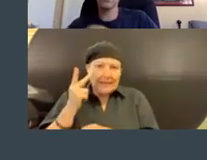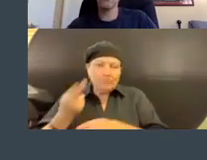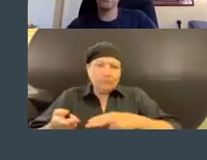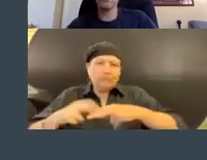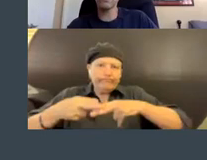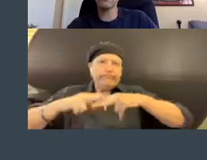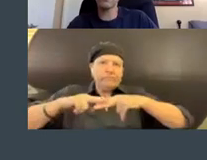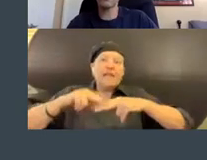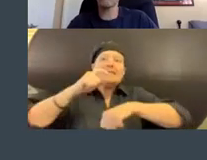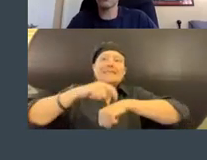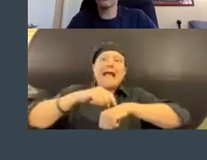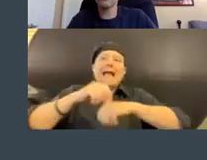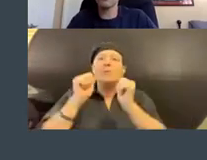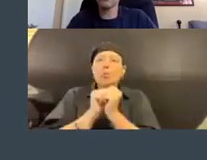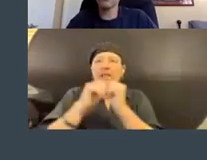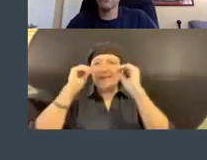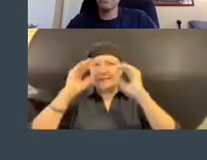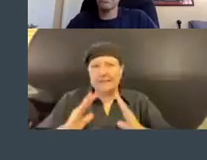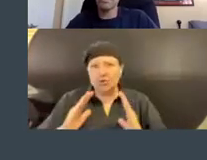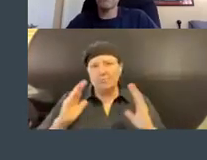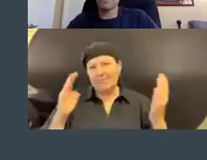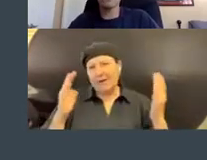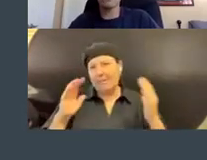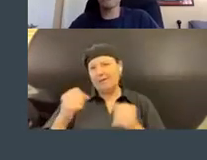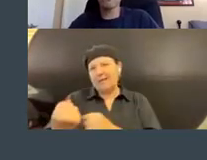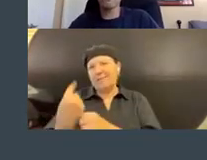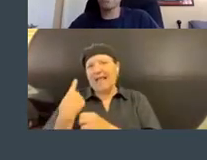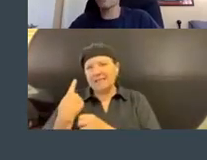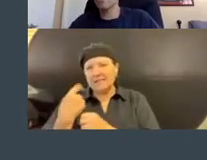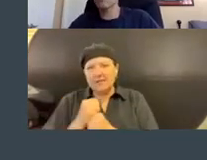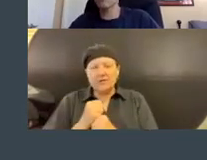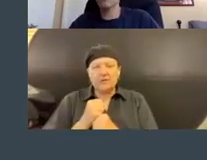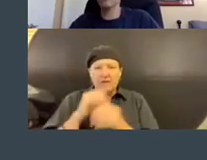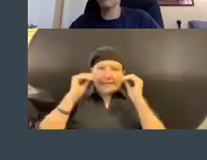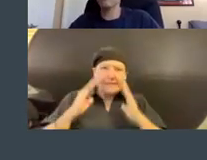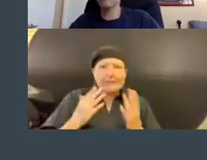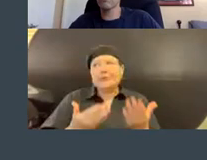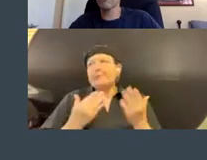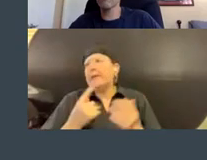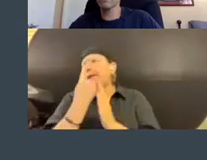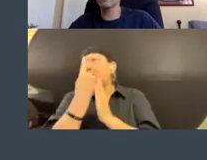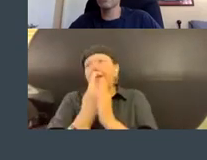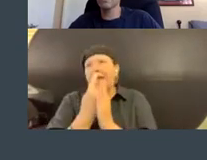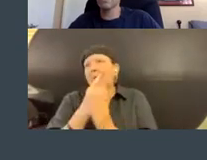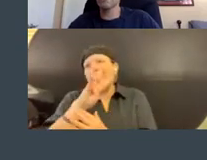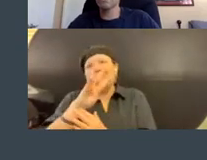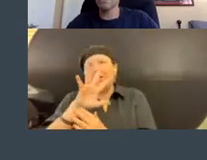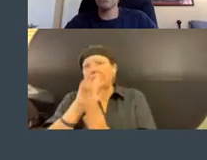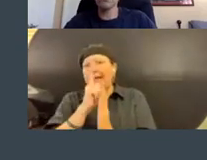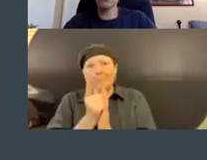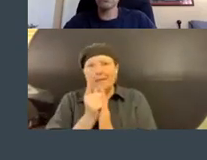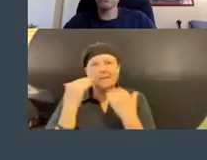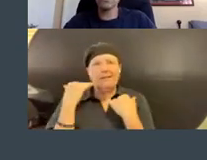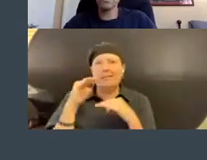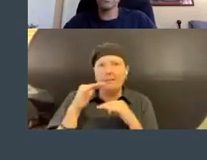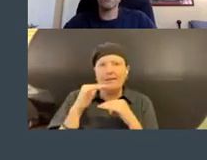saw the previous year, where the teachers had maybe like an hour, maybe in some cases like 45 minutes a day. So